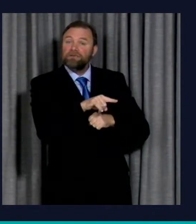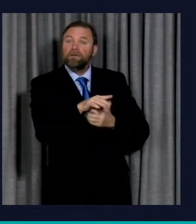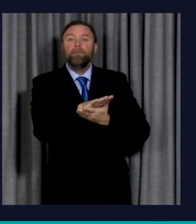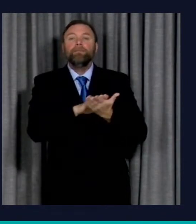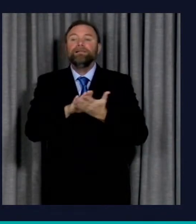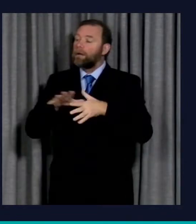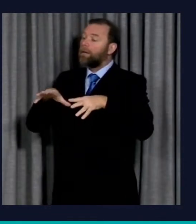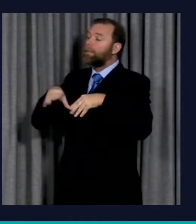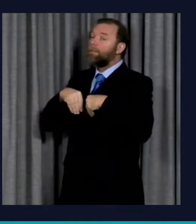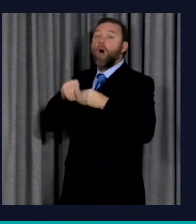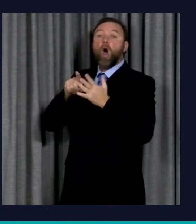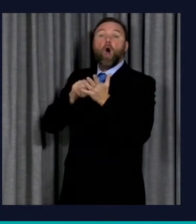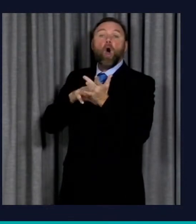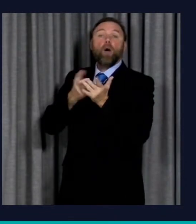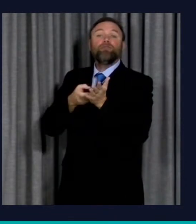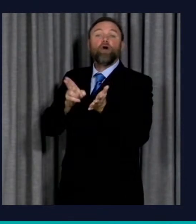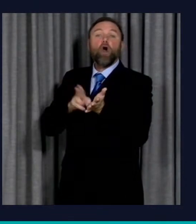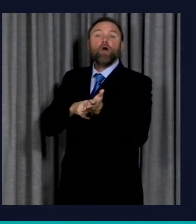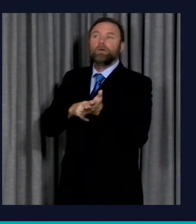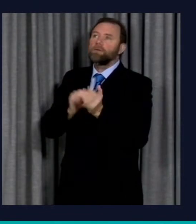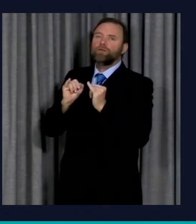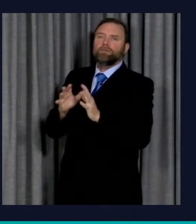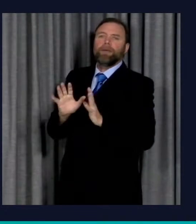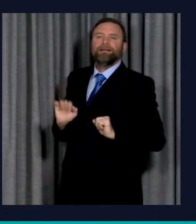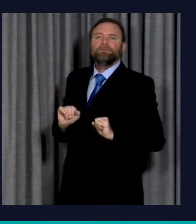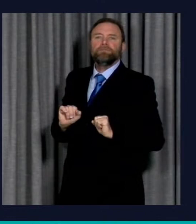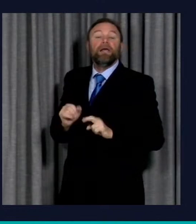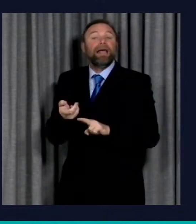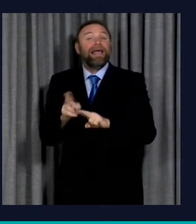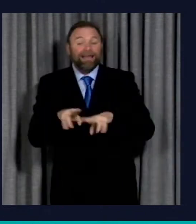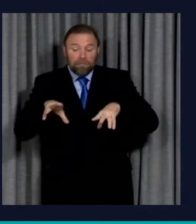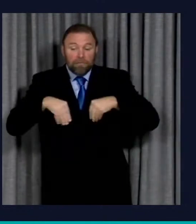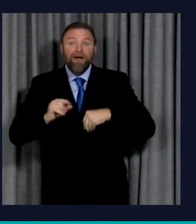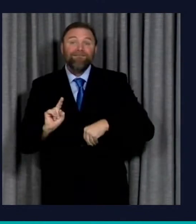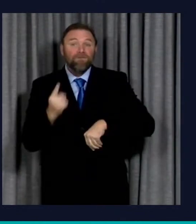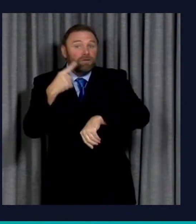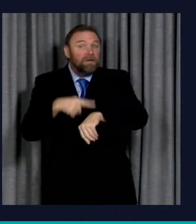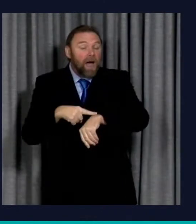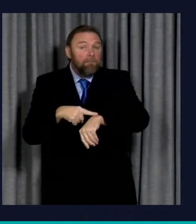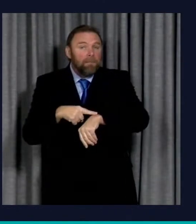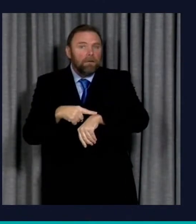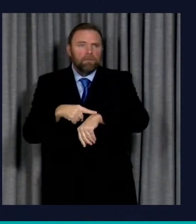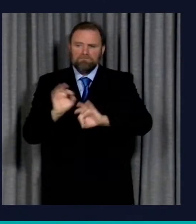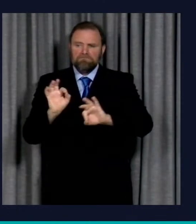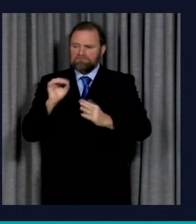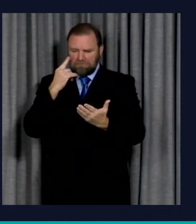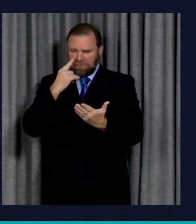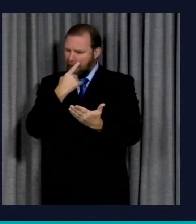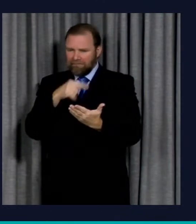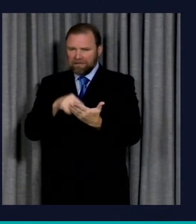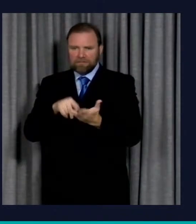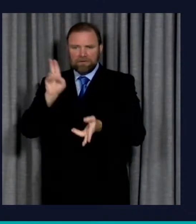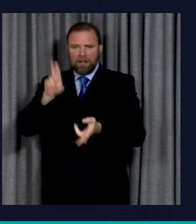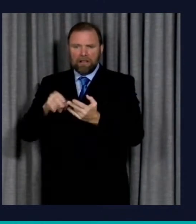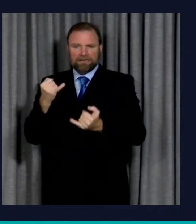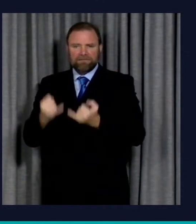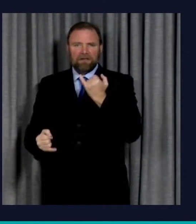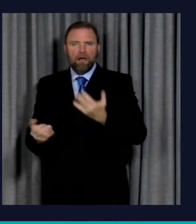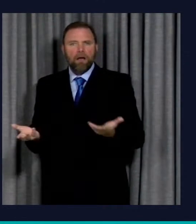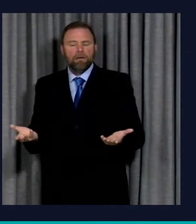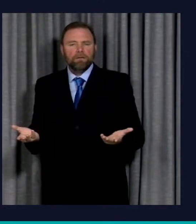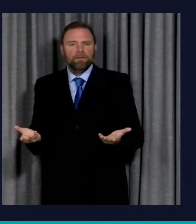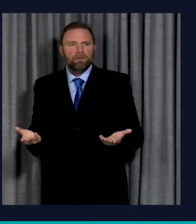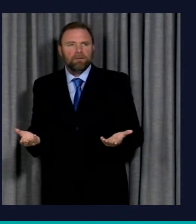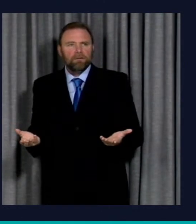time you were infected. If you're getting it for the first time, there's no evidence that it is any less severe than any of the